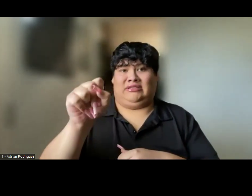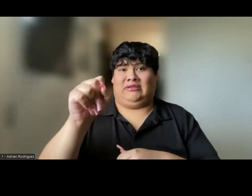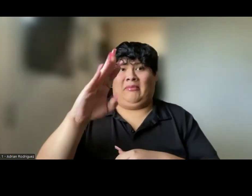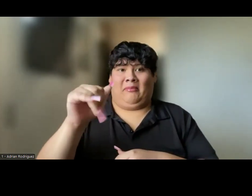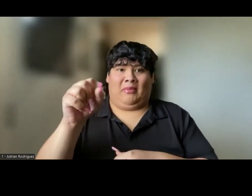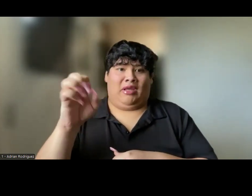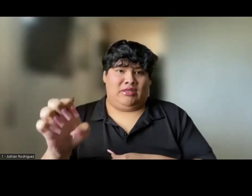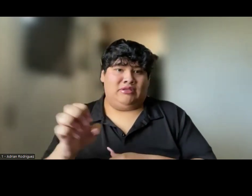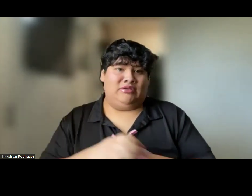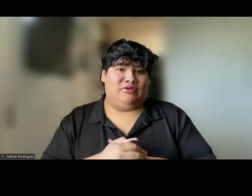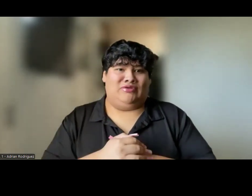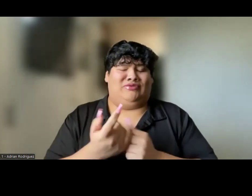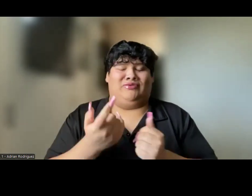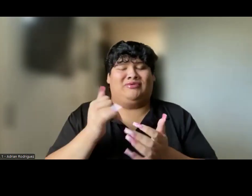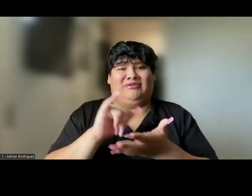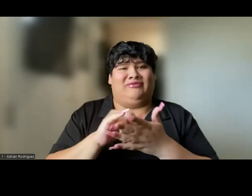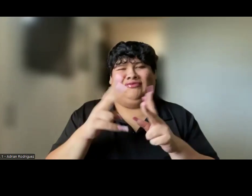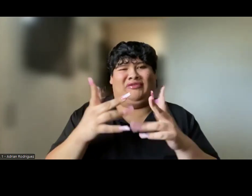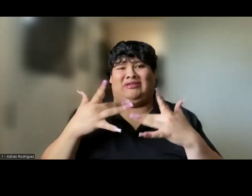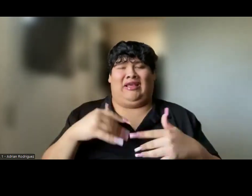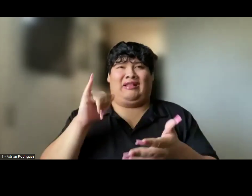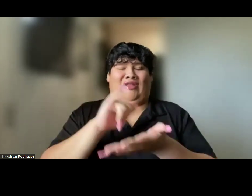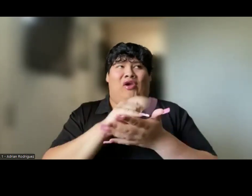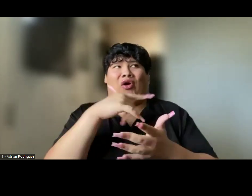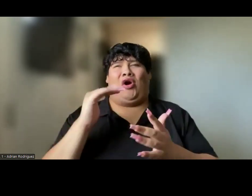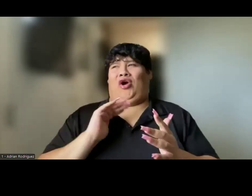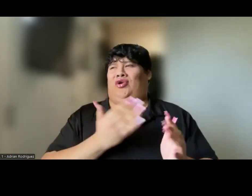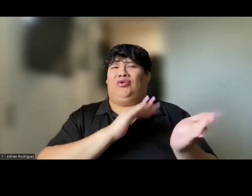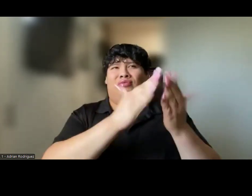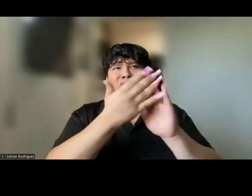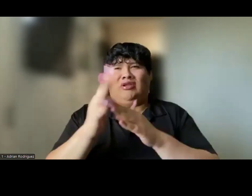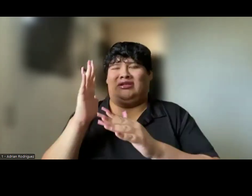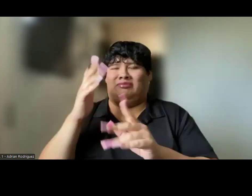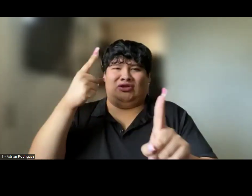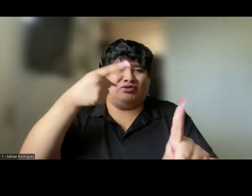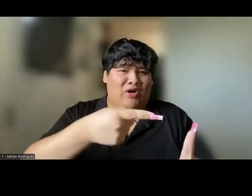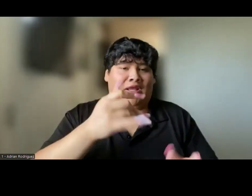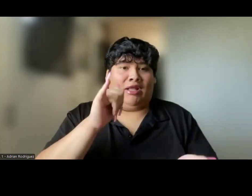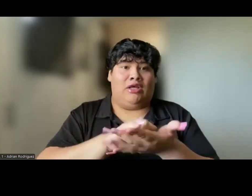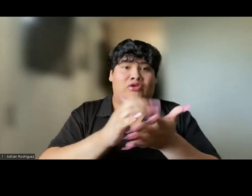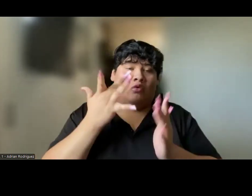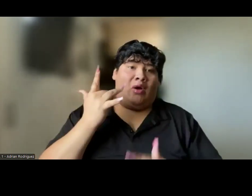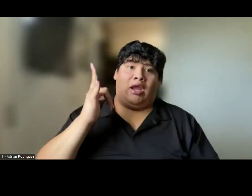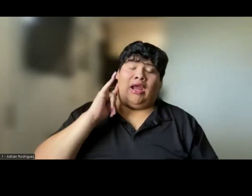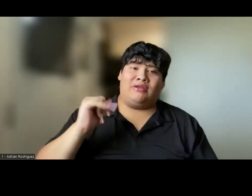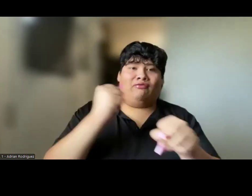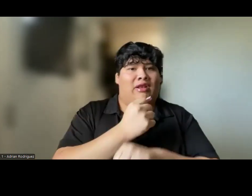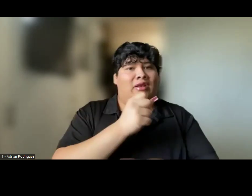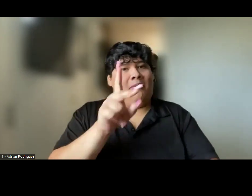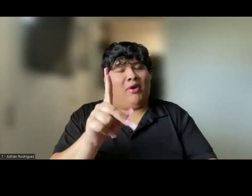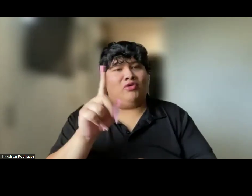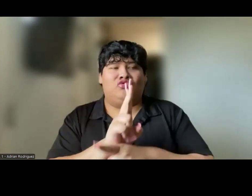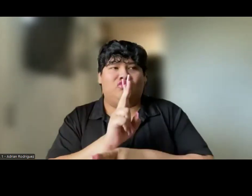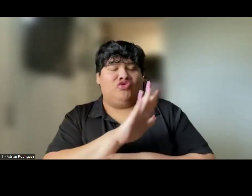and it's just very unfortunate that our communities are being targeted in this way. And California is fighting back using all the tools and